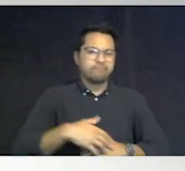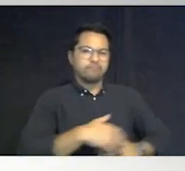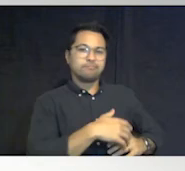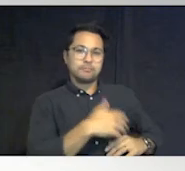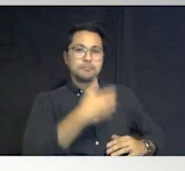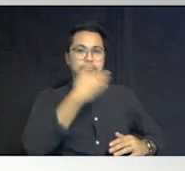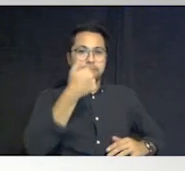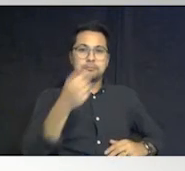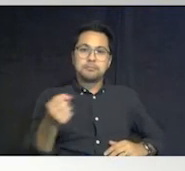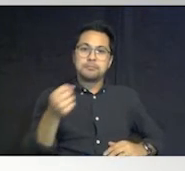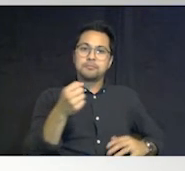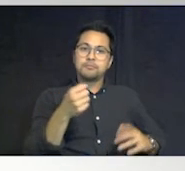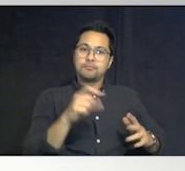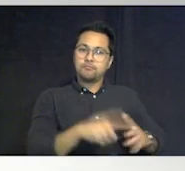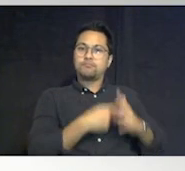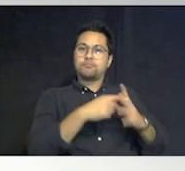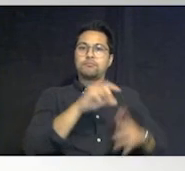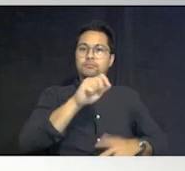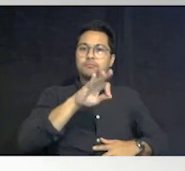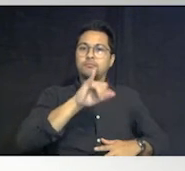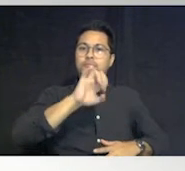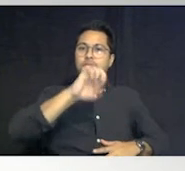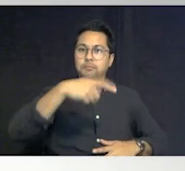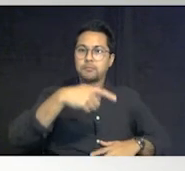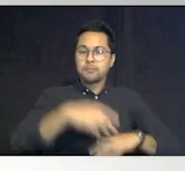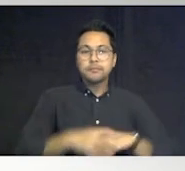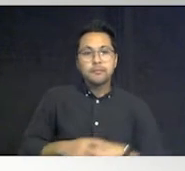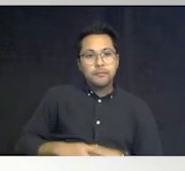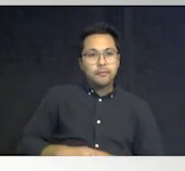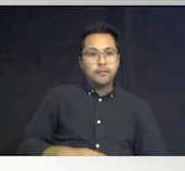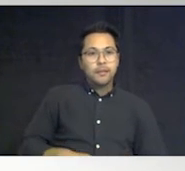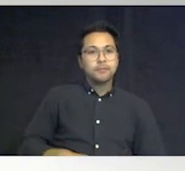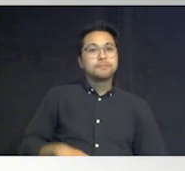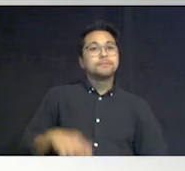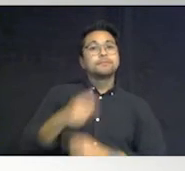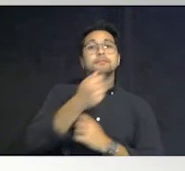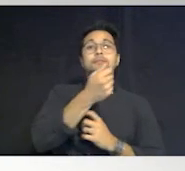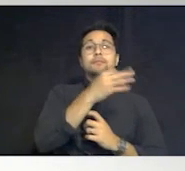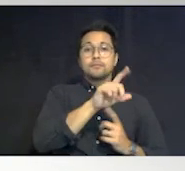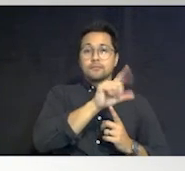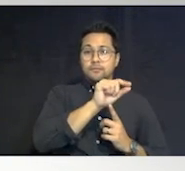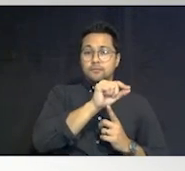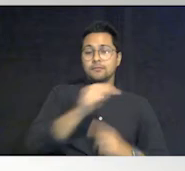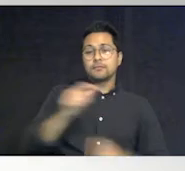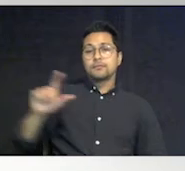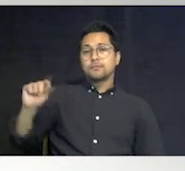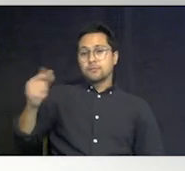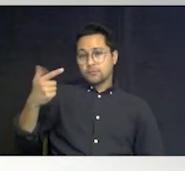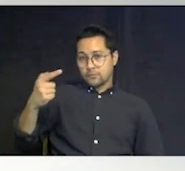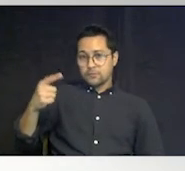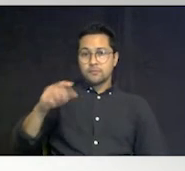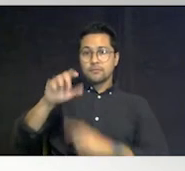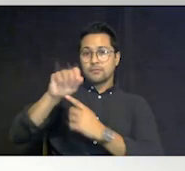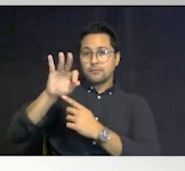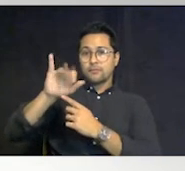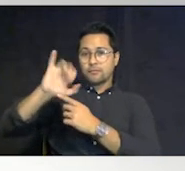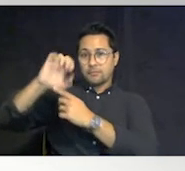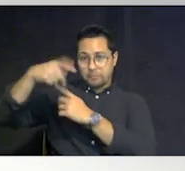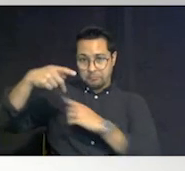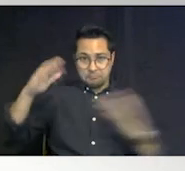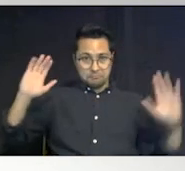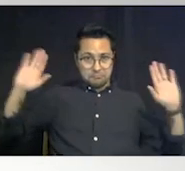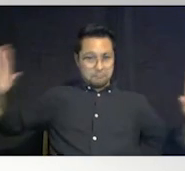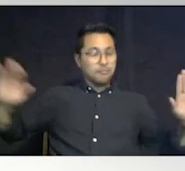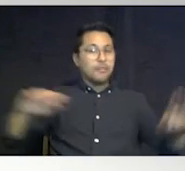Here is a little bit of data from SFIEP for 1920 and 2021. Out of the 41 SFIEPs held